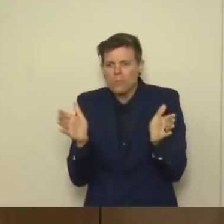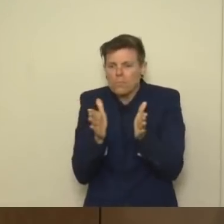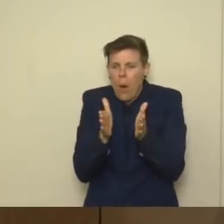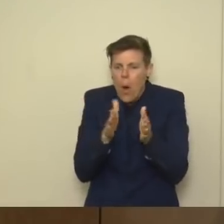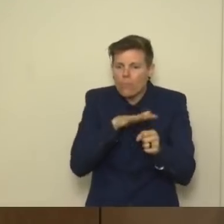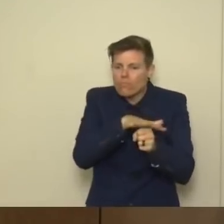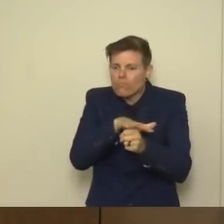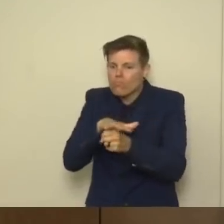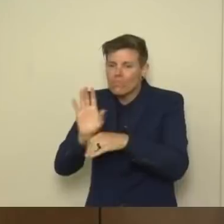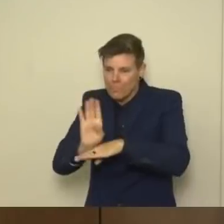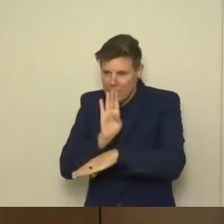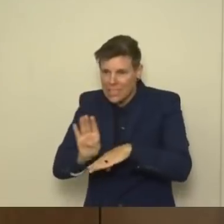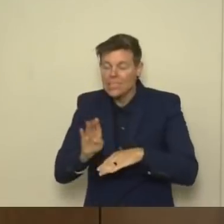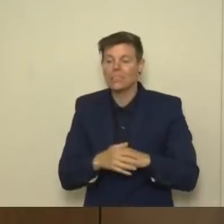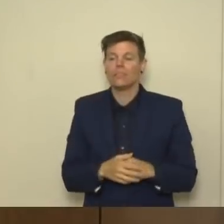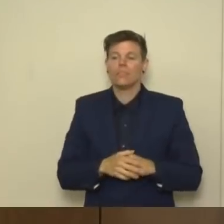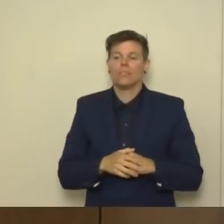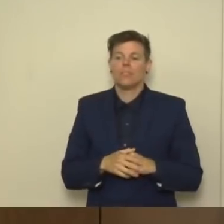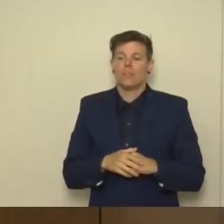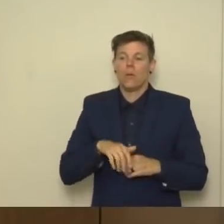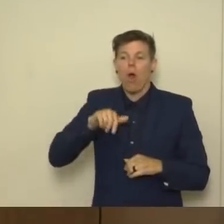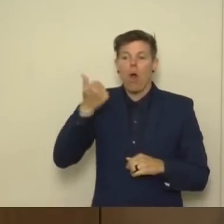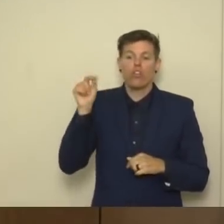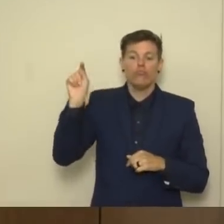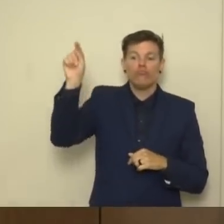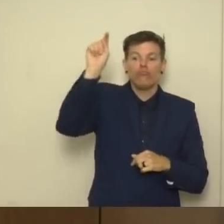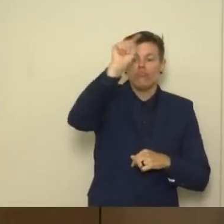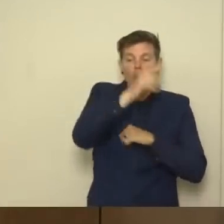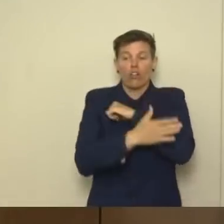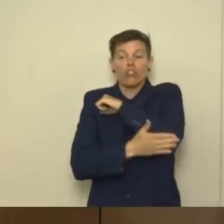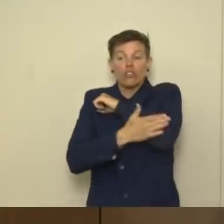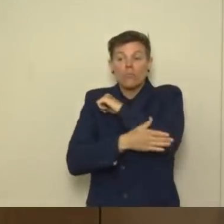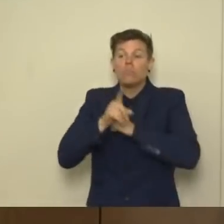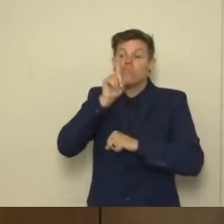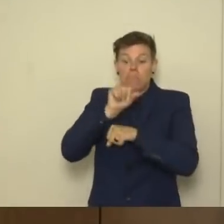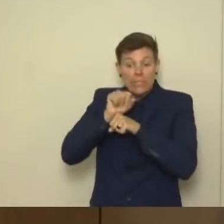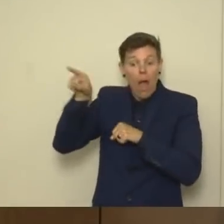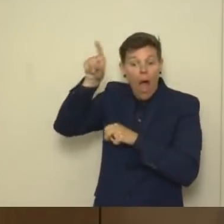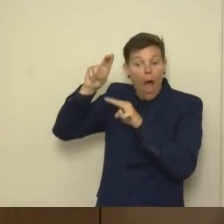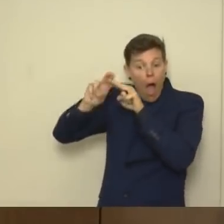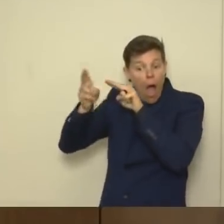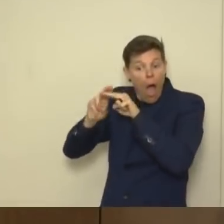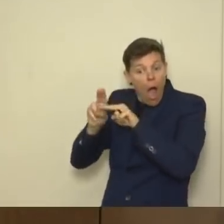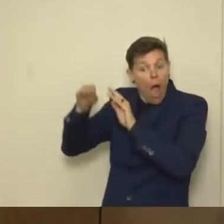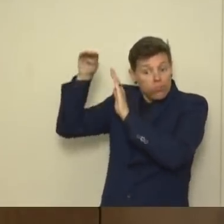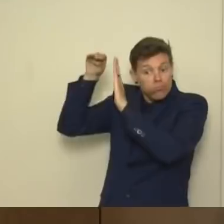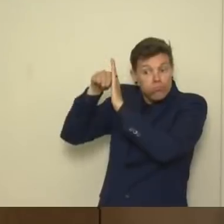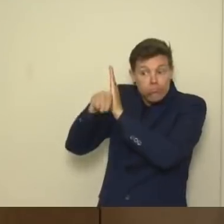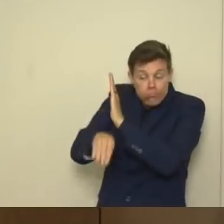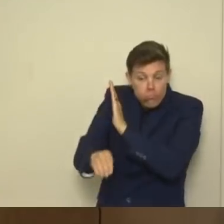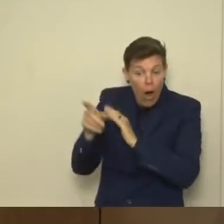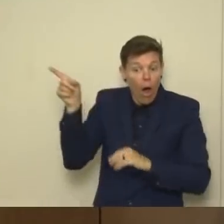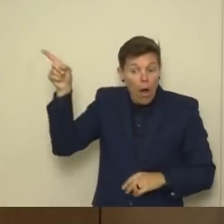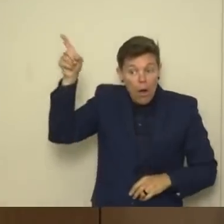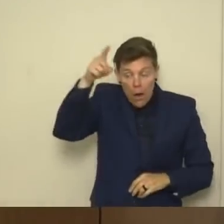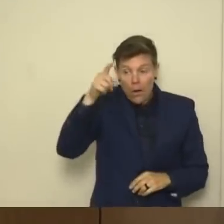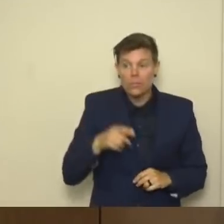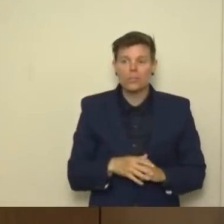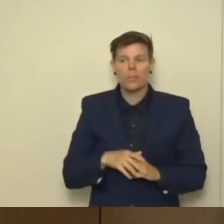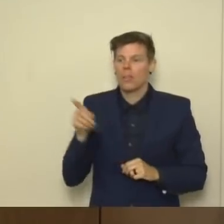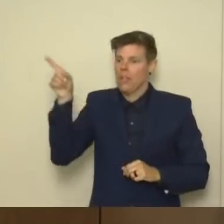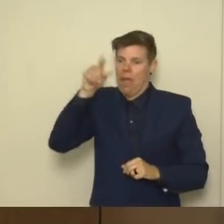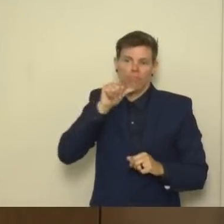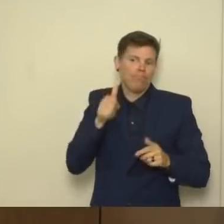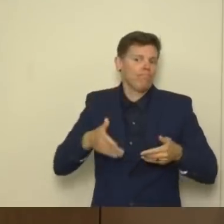successful at lowering their positivity rates and cases each day don't allow